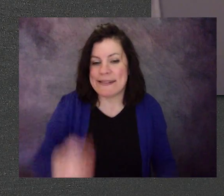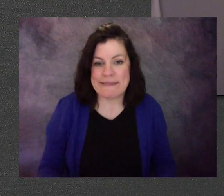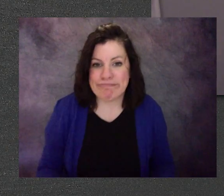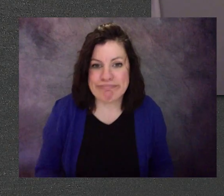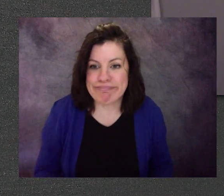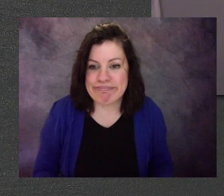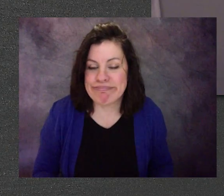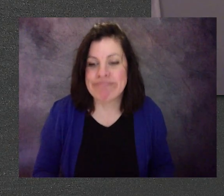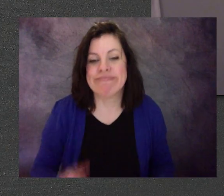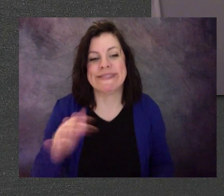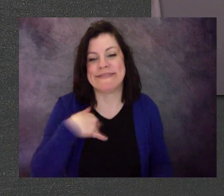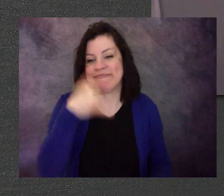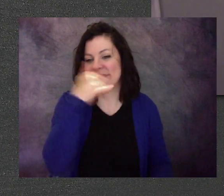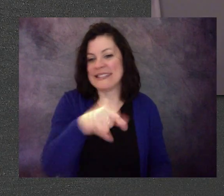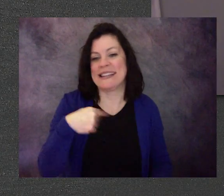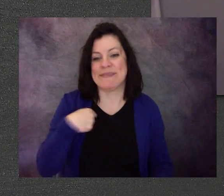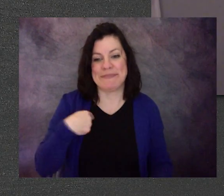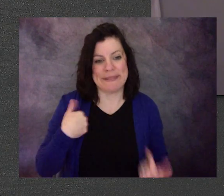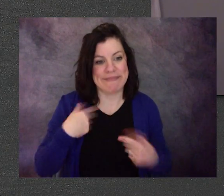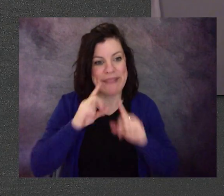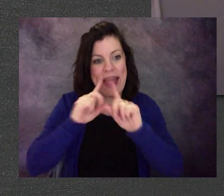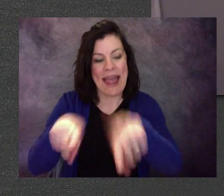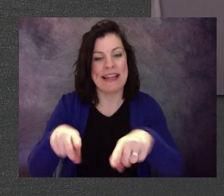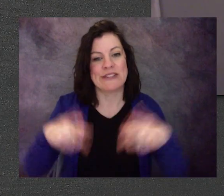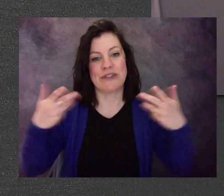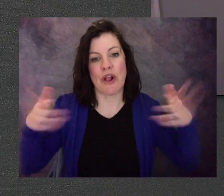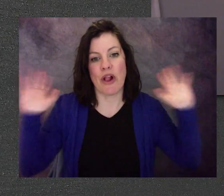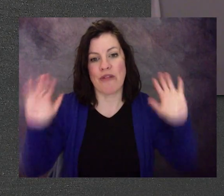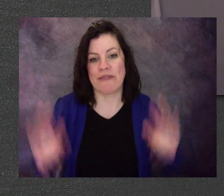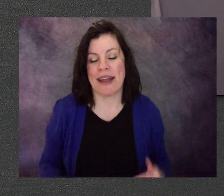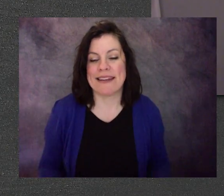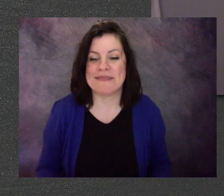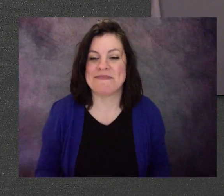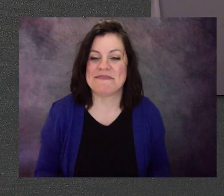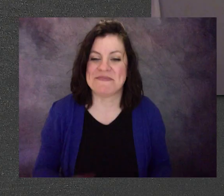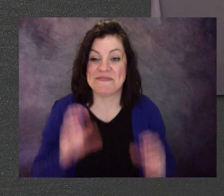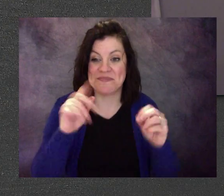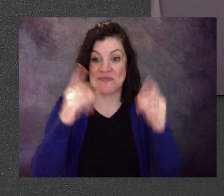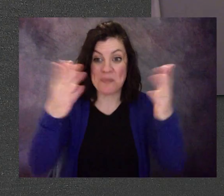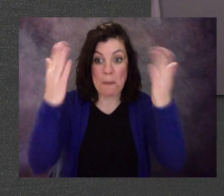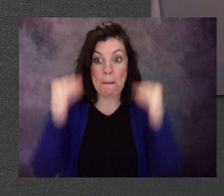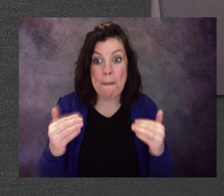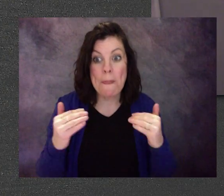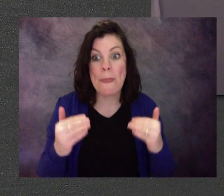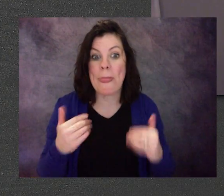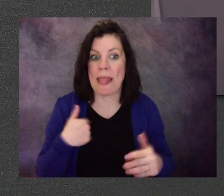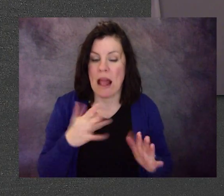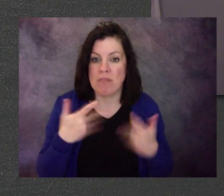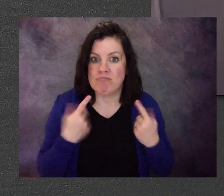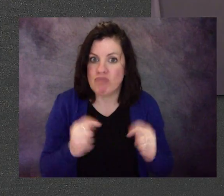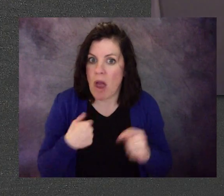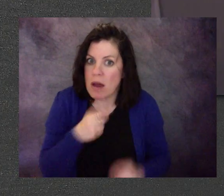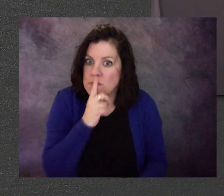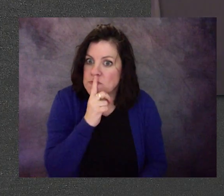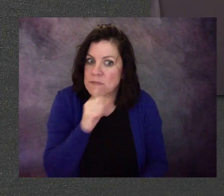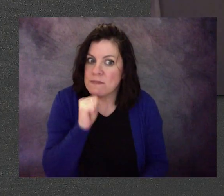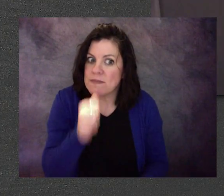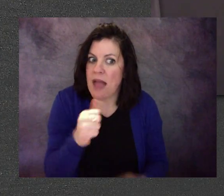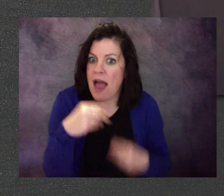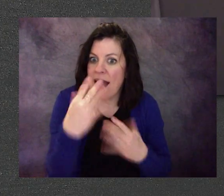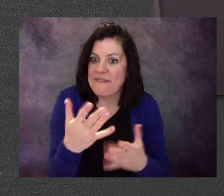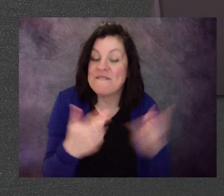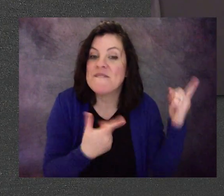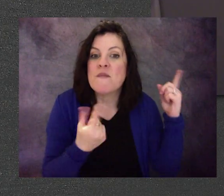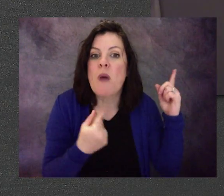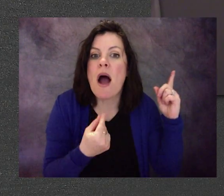that one right here. I gave you that one, you lucky ducks. Okay, let's do the next one and I'll try not to give you the answer. Take a look at this